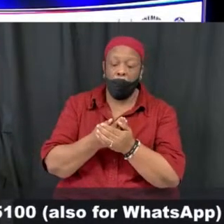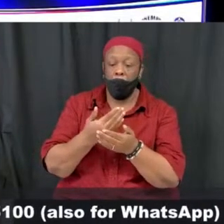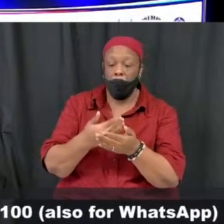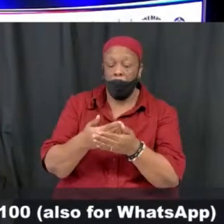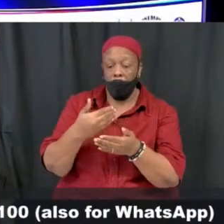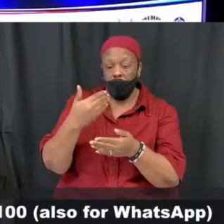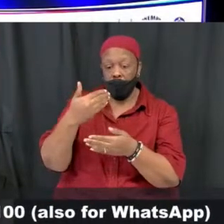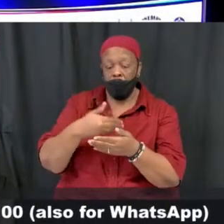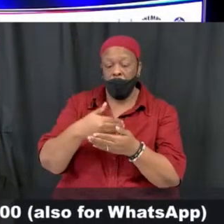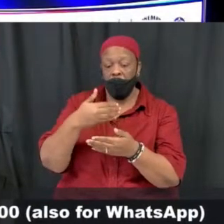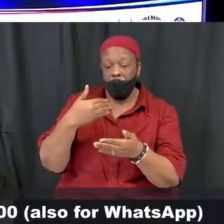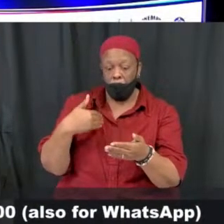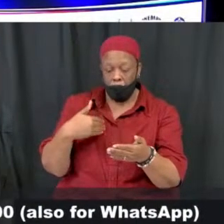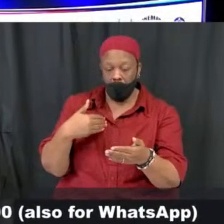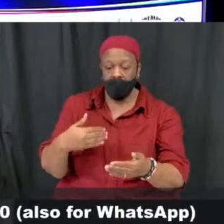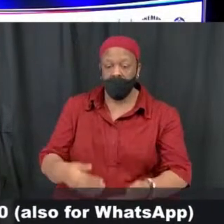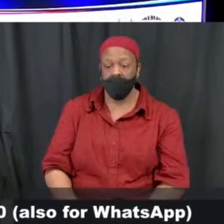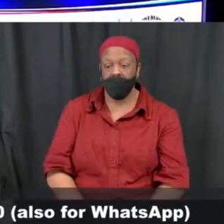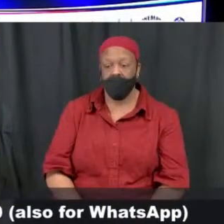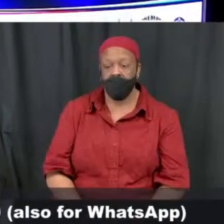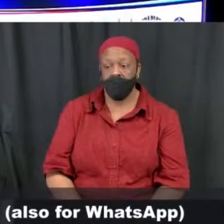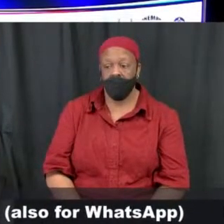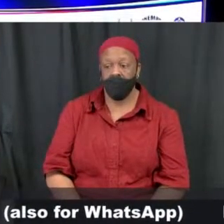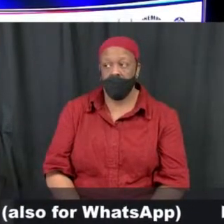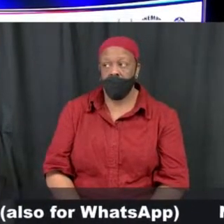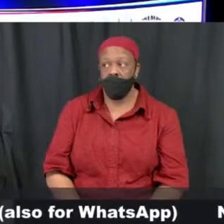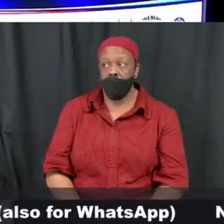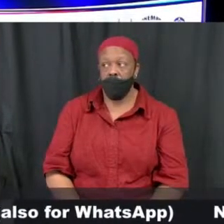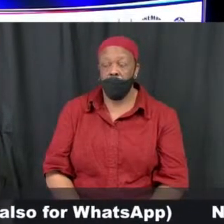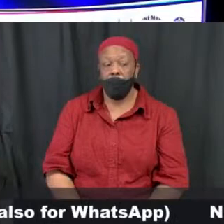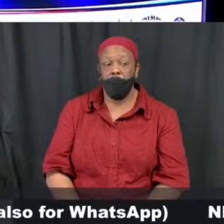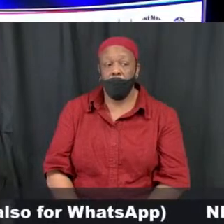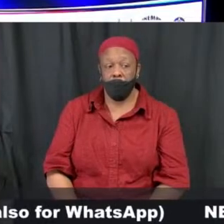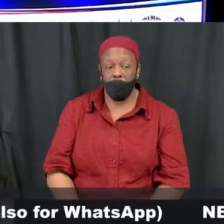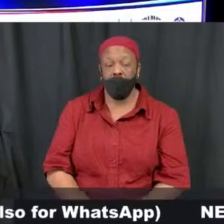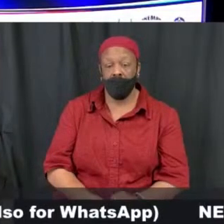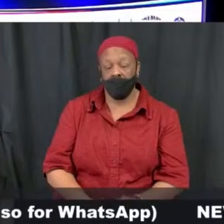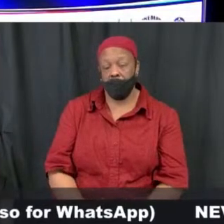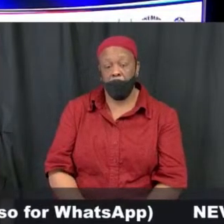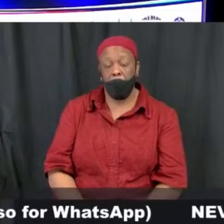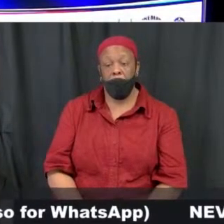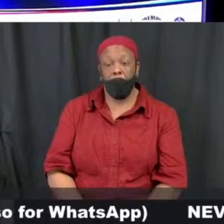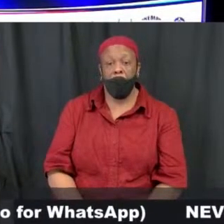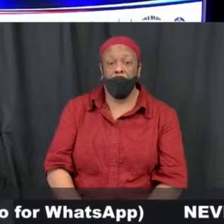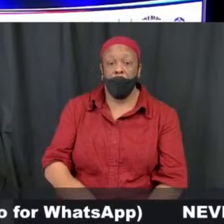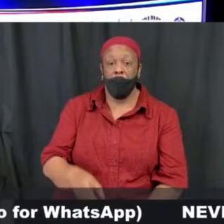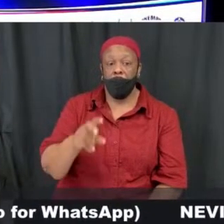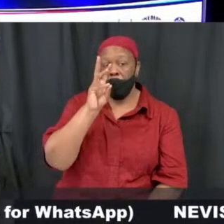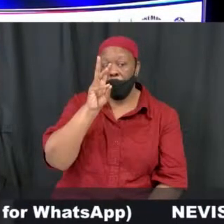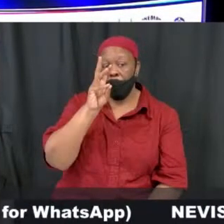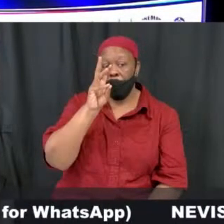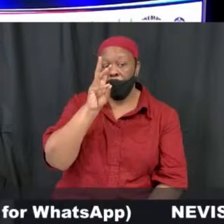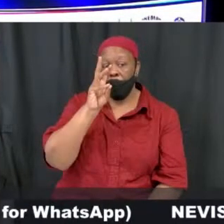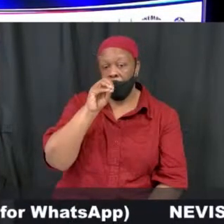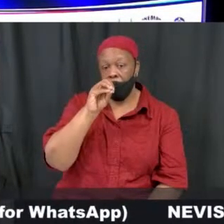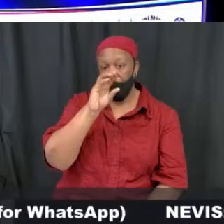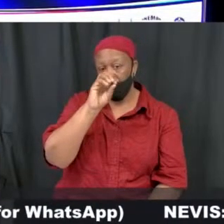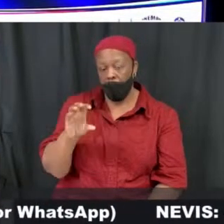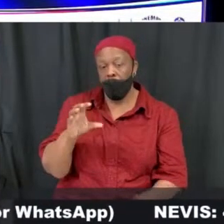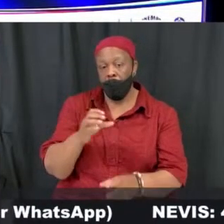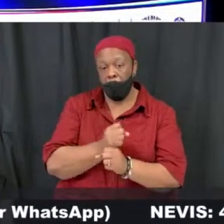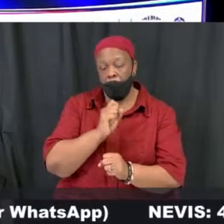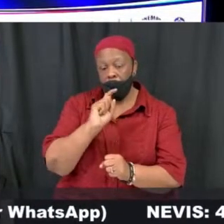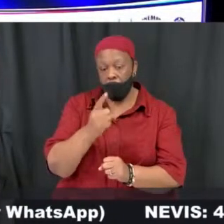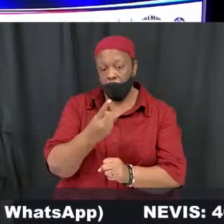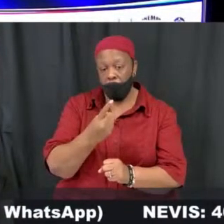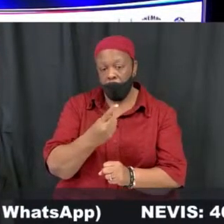have almost 60% of persons who received their first shot and 22.7% who have received a second